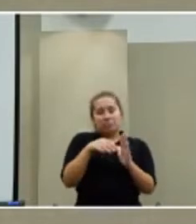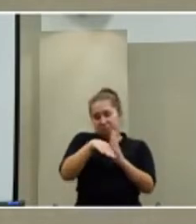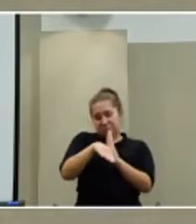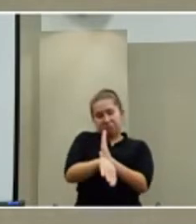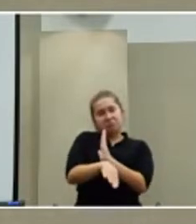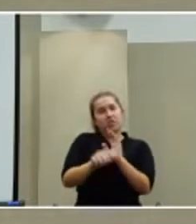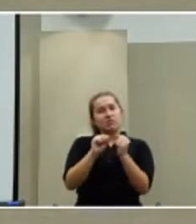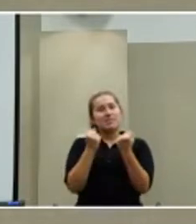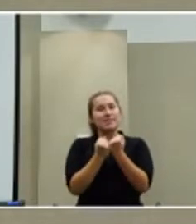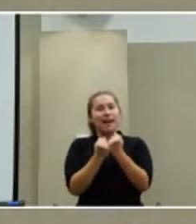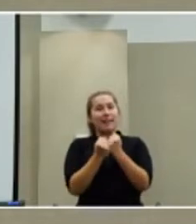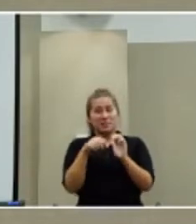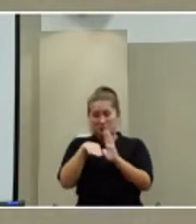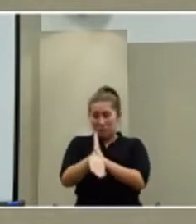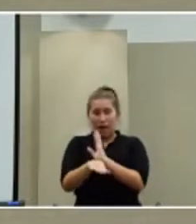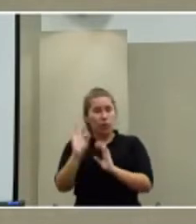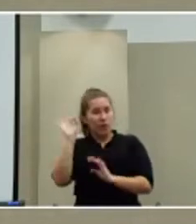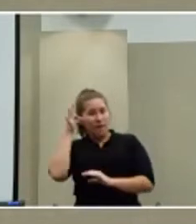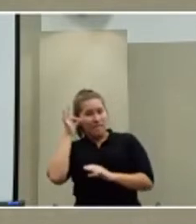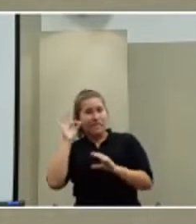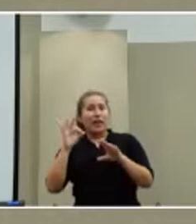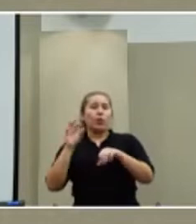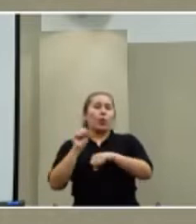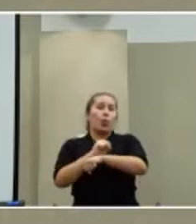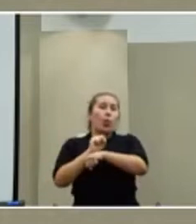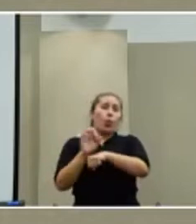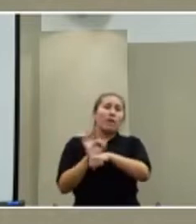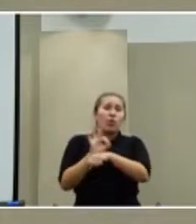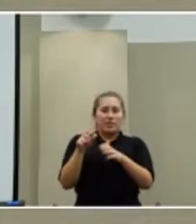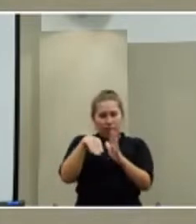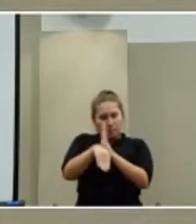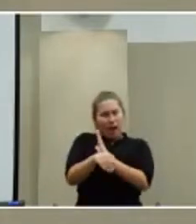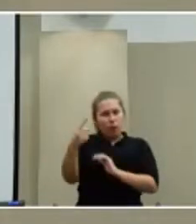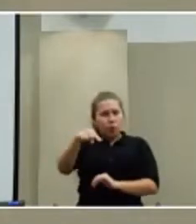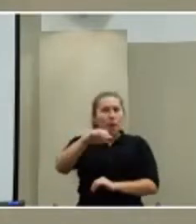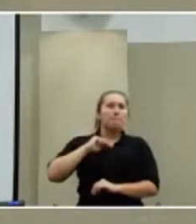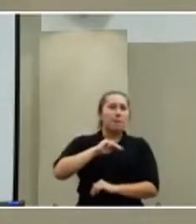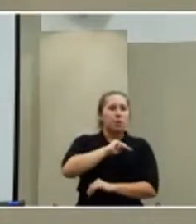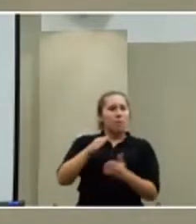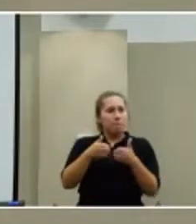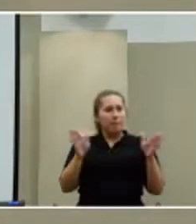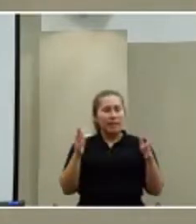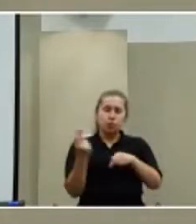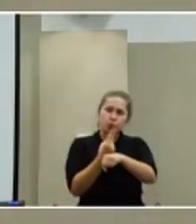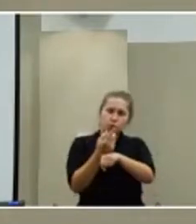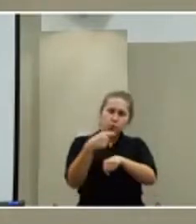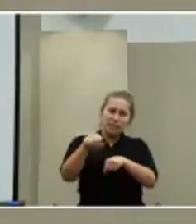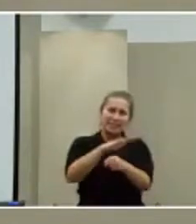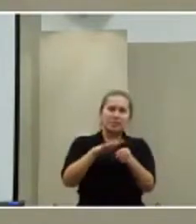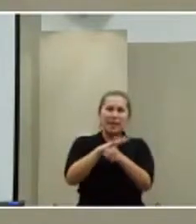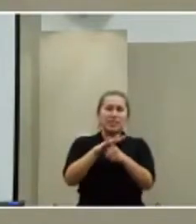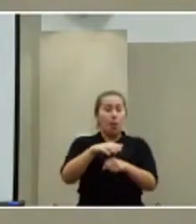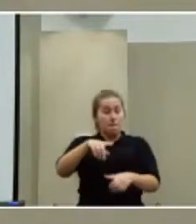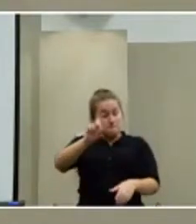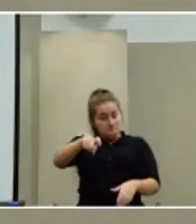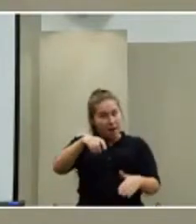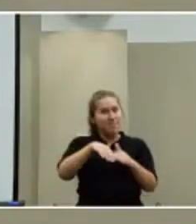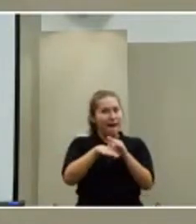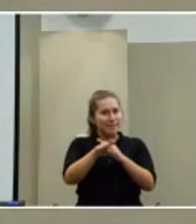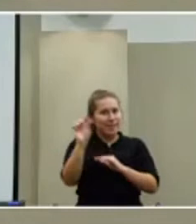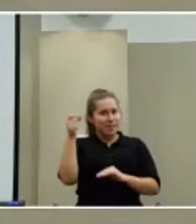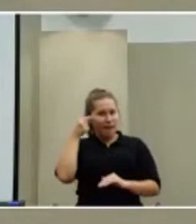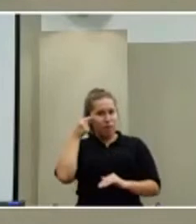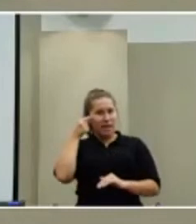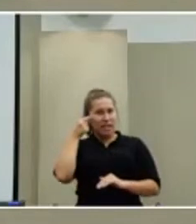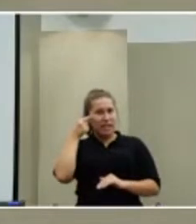society, backwards as a federal workforce, and backwards as members of the public who use this space, who have to access our government in